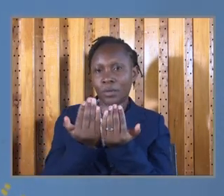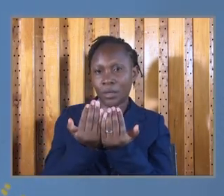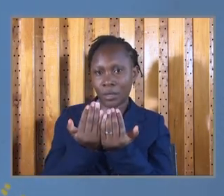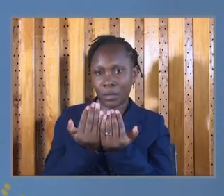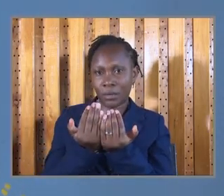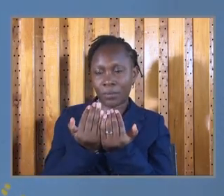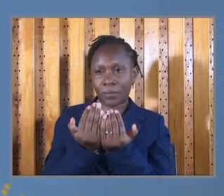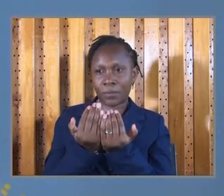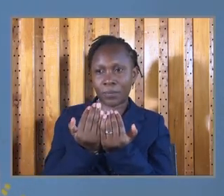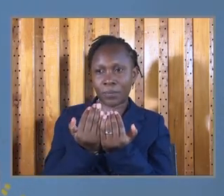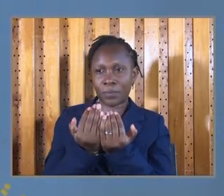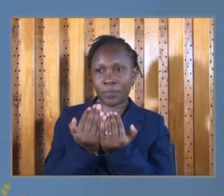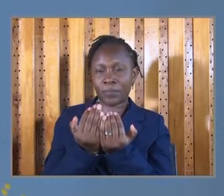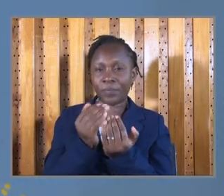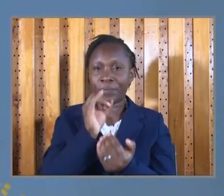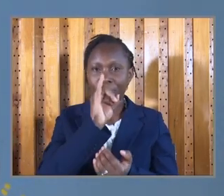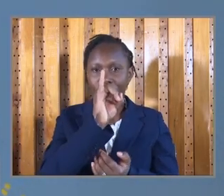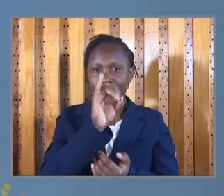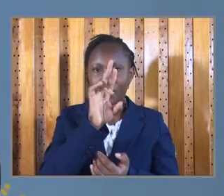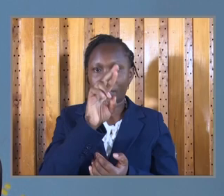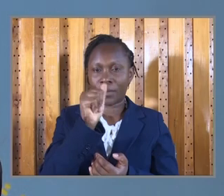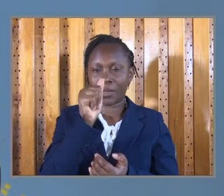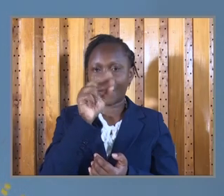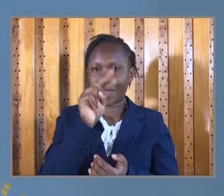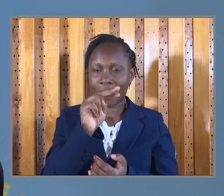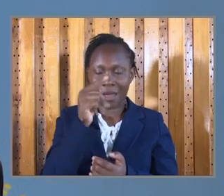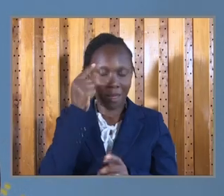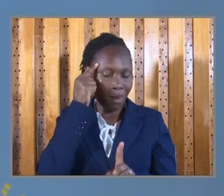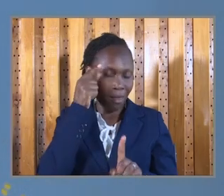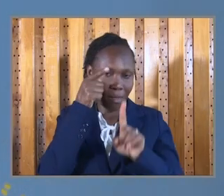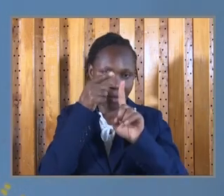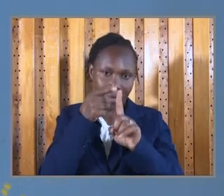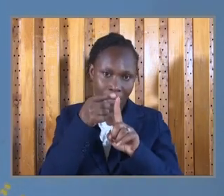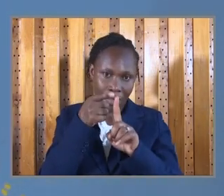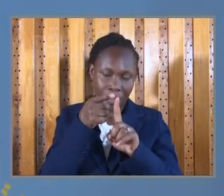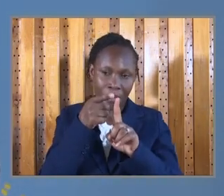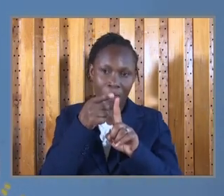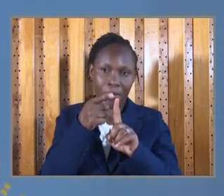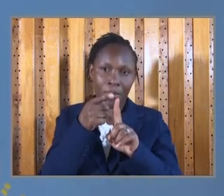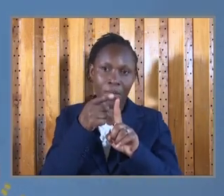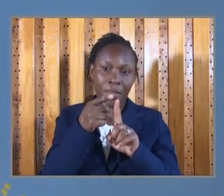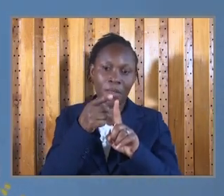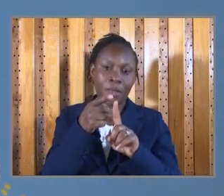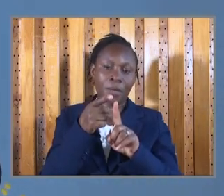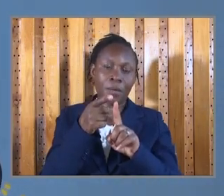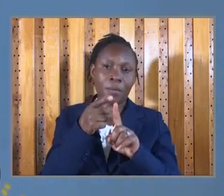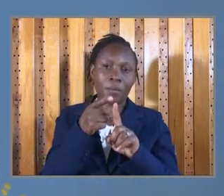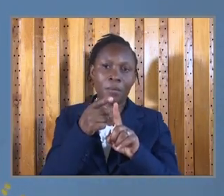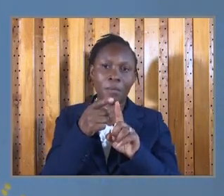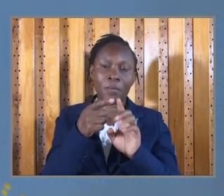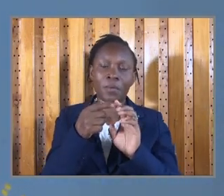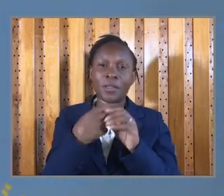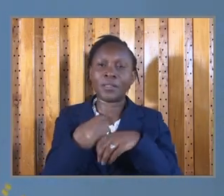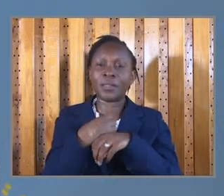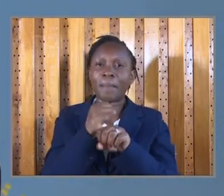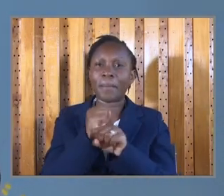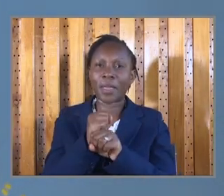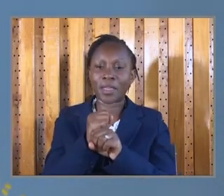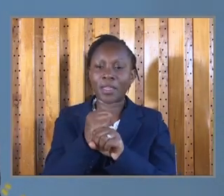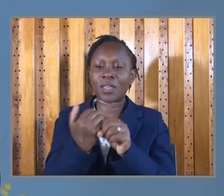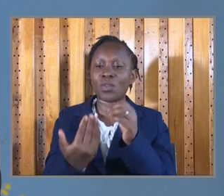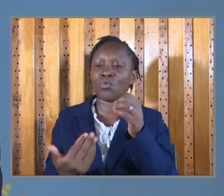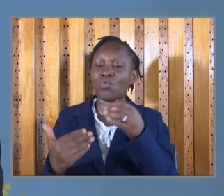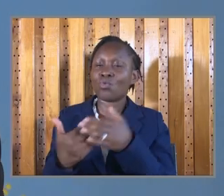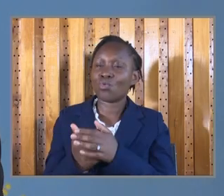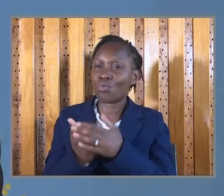We see rising tensions in the Indo-Pacific, and the latest developments in the Middle East are creating new divisions across the region